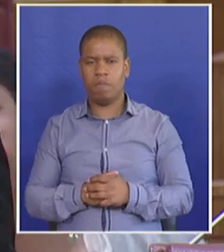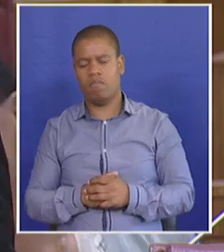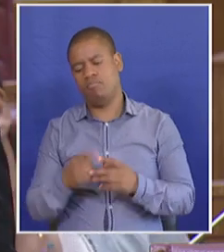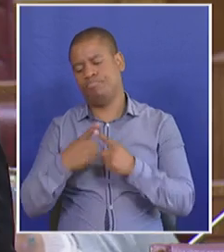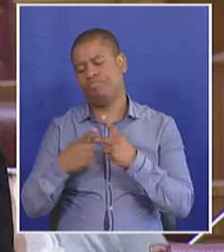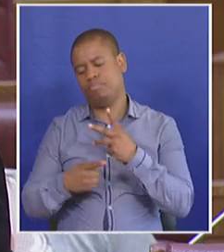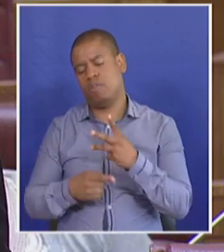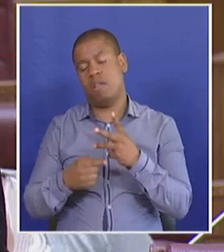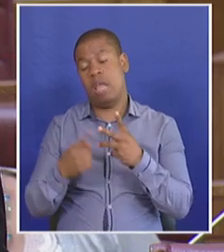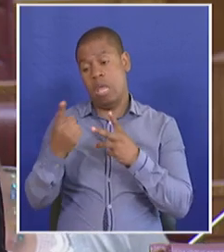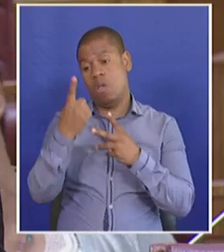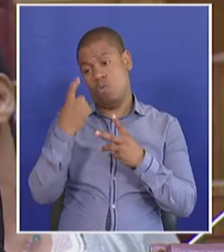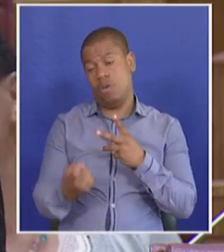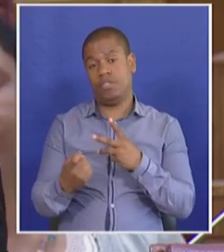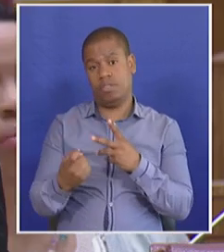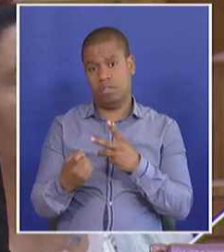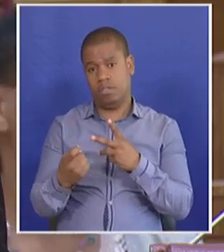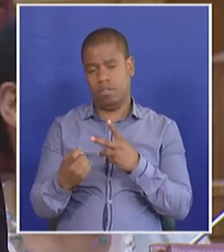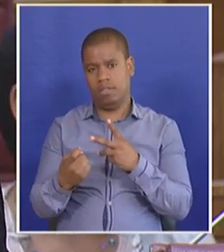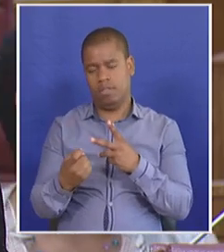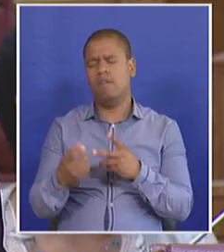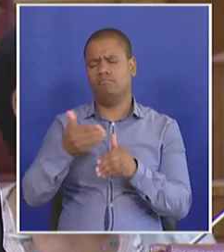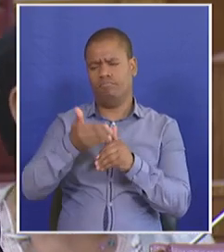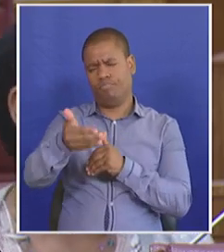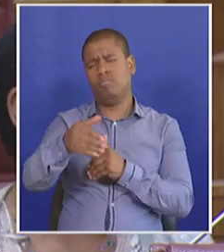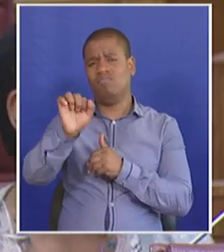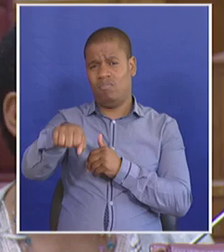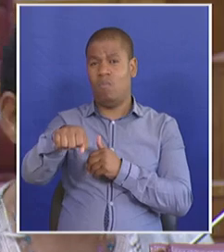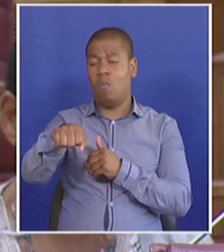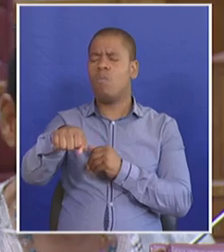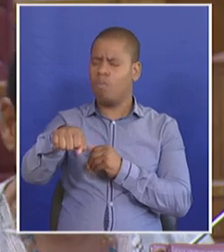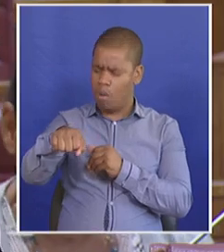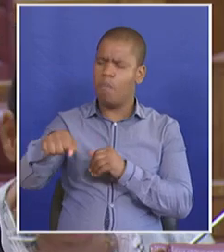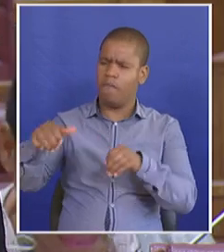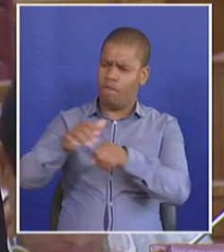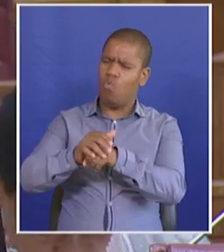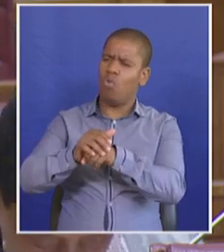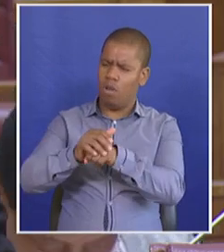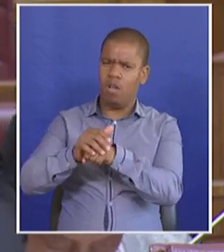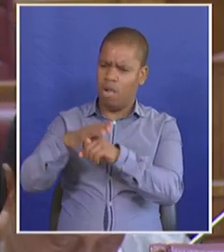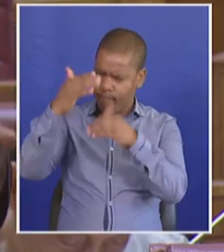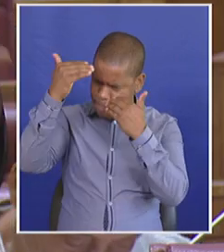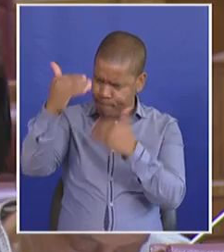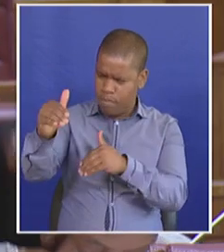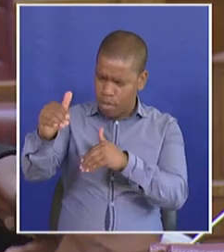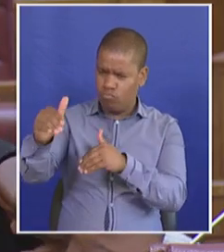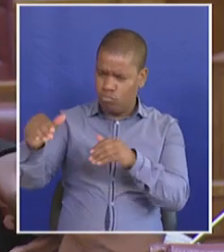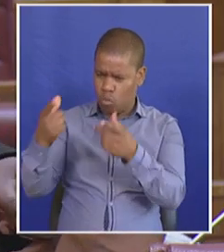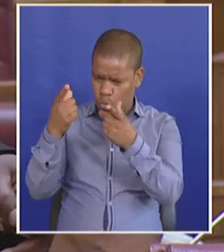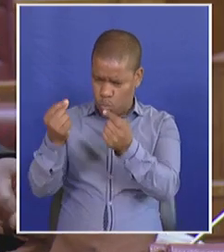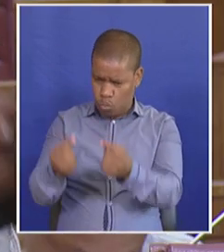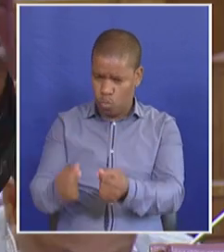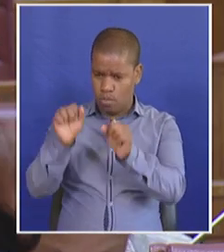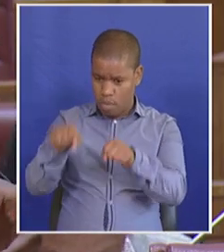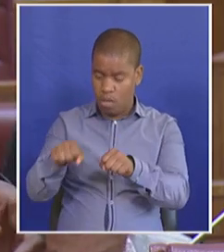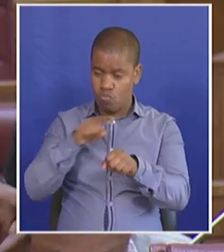question, in the long run, yes, it must be satisfied because as part of reviewing, for